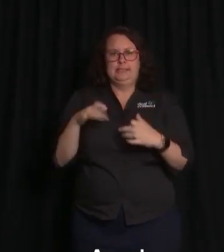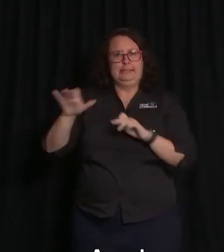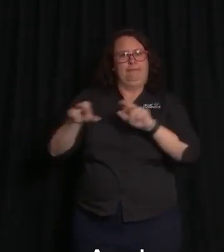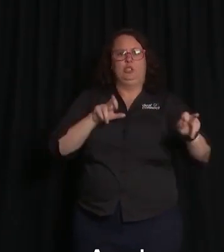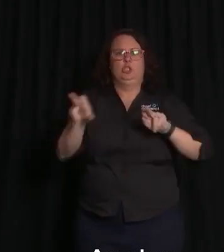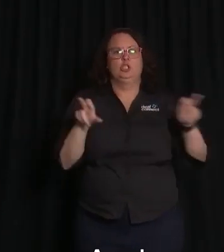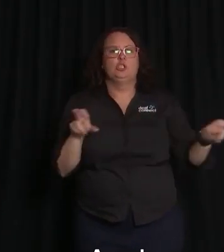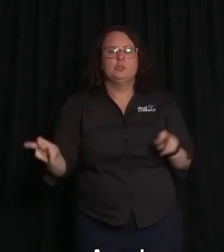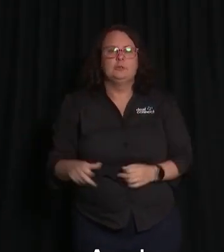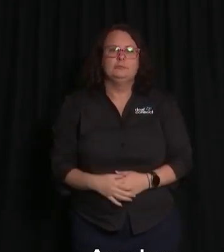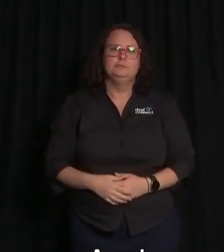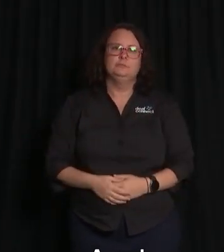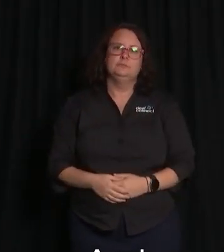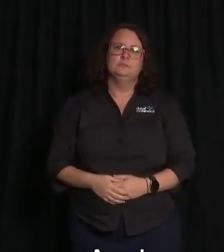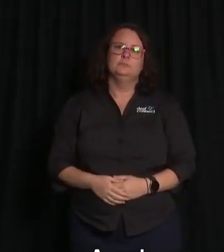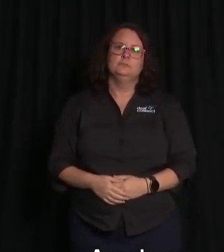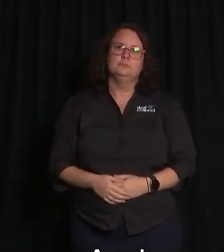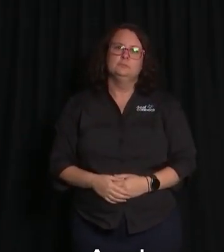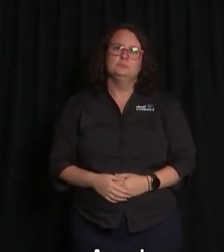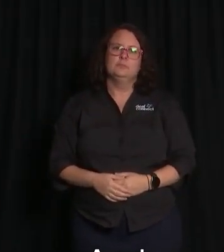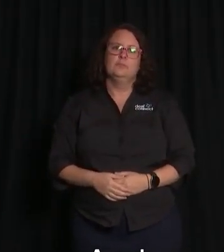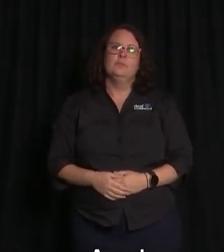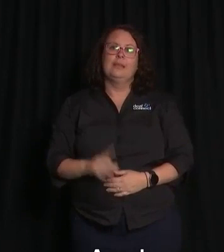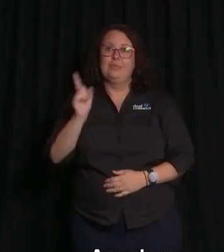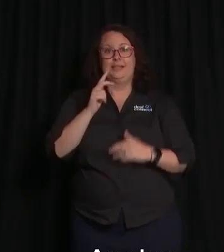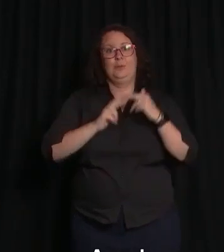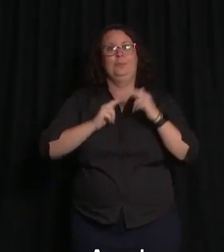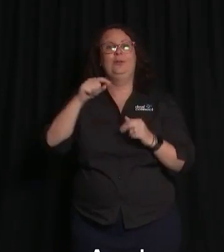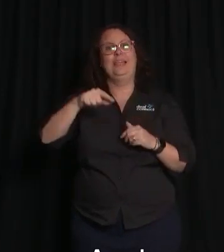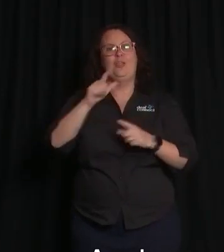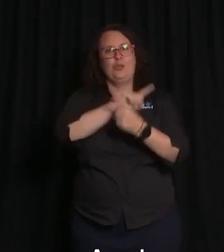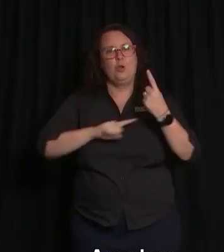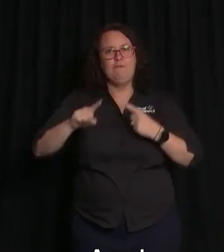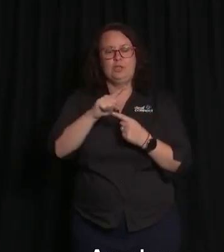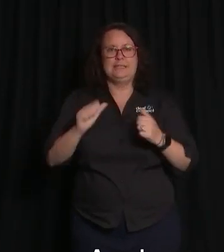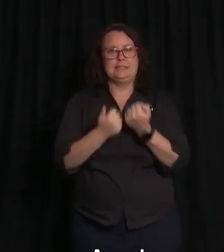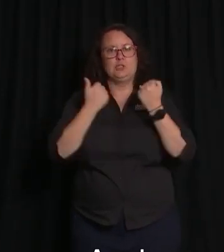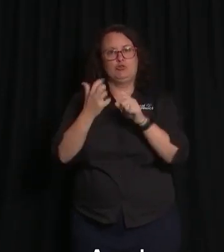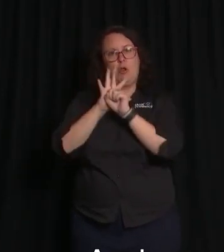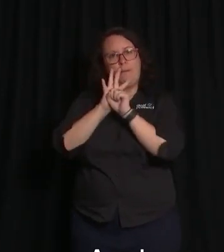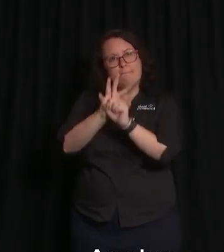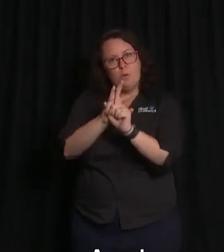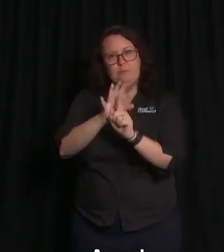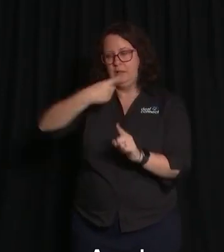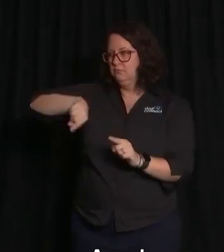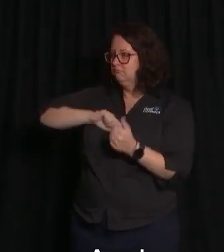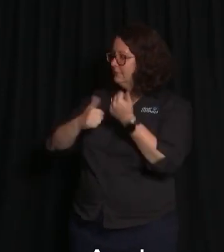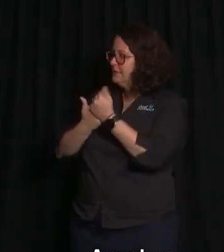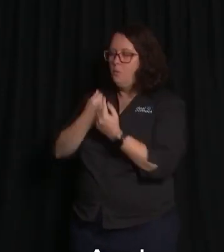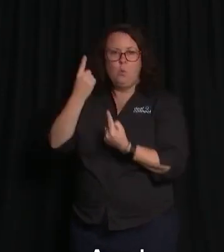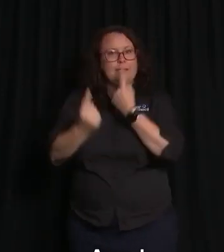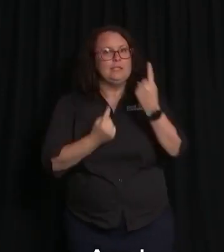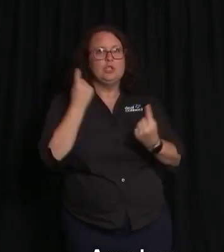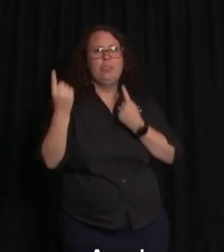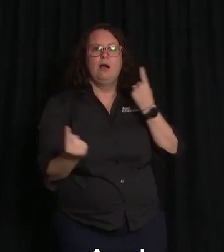attacks and protect the gains. And that is what we're building here at this conference, a movement. As we've been reminded, though, one